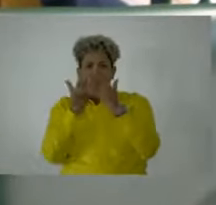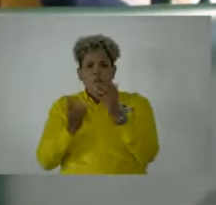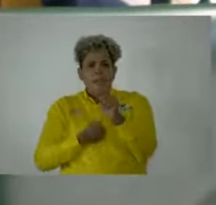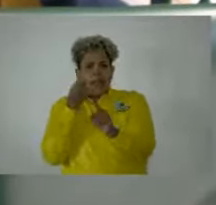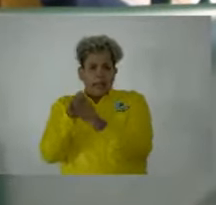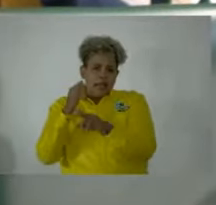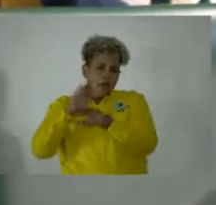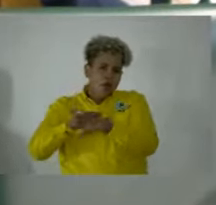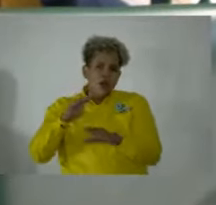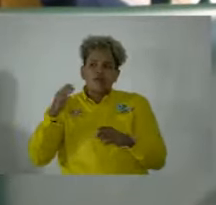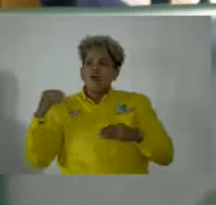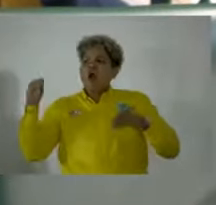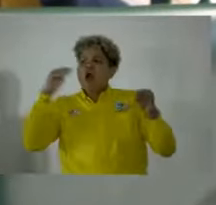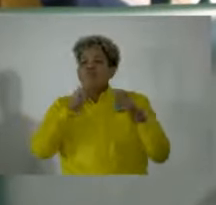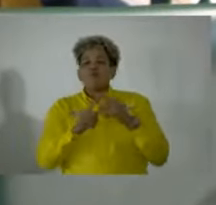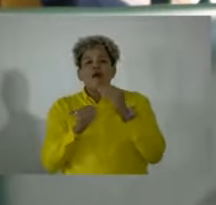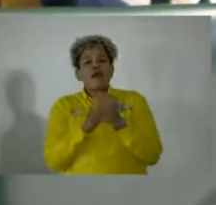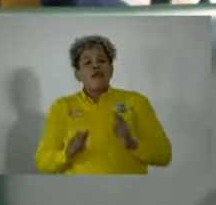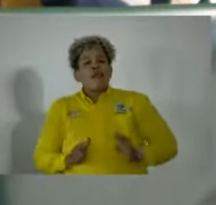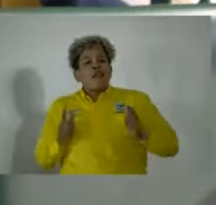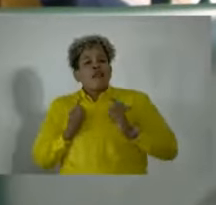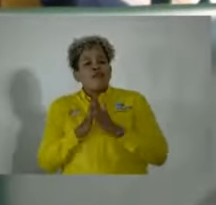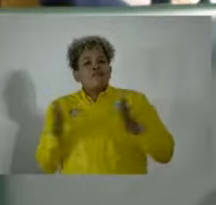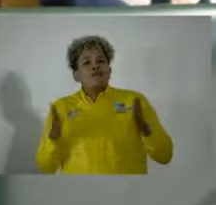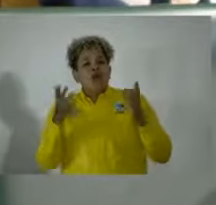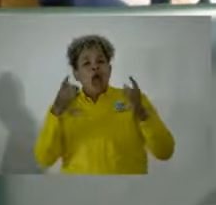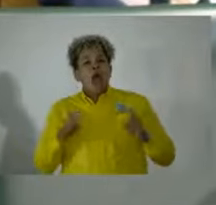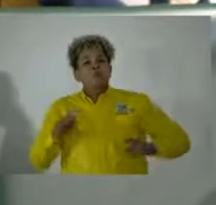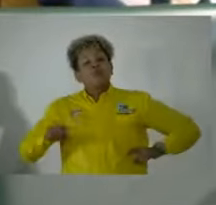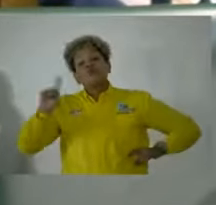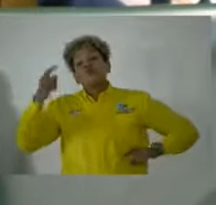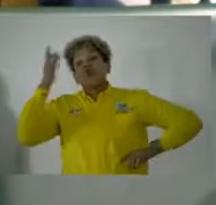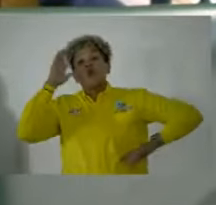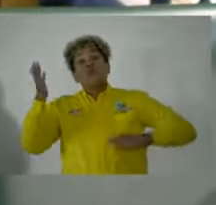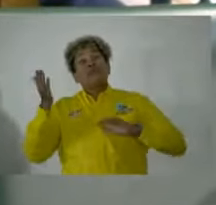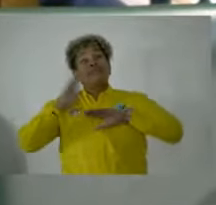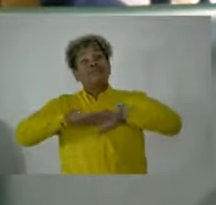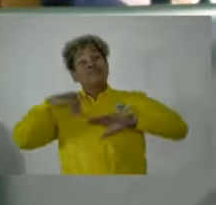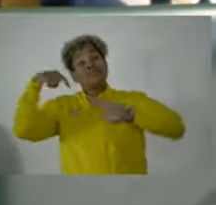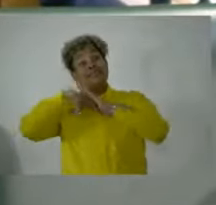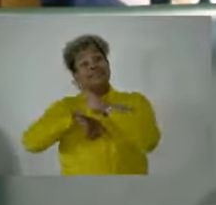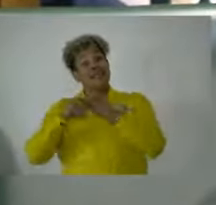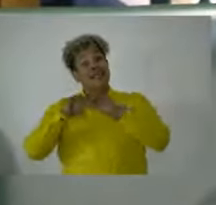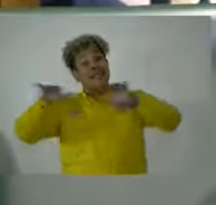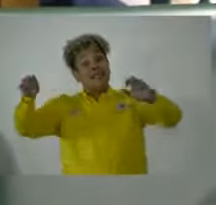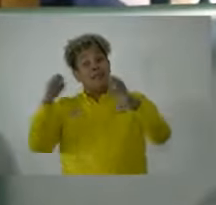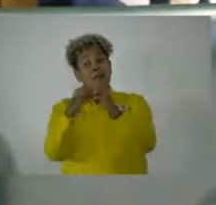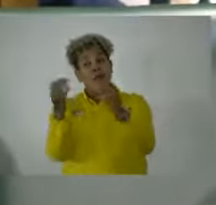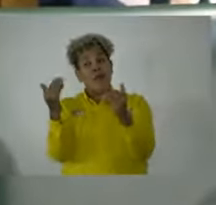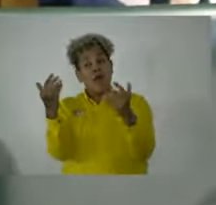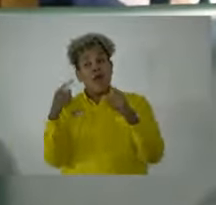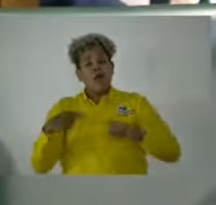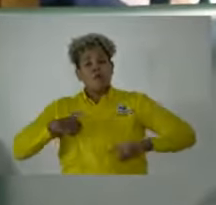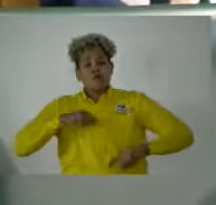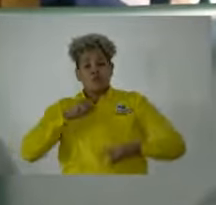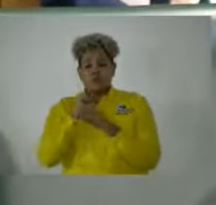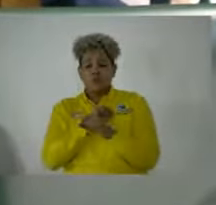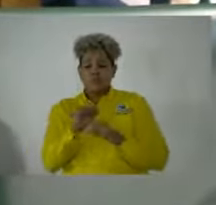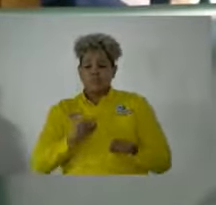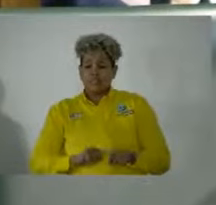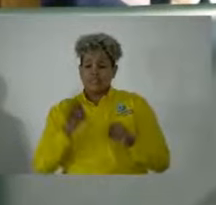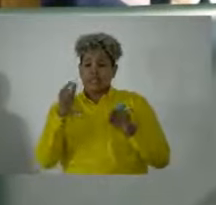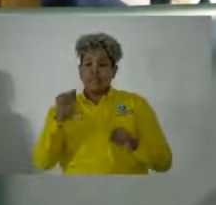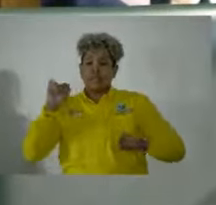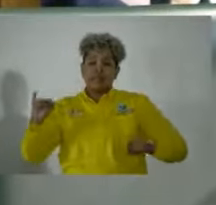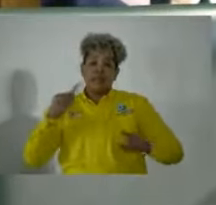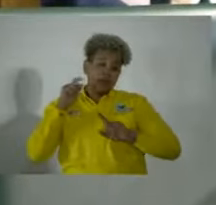on commerce and indeed life in general. And this is only going to intensify in years to come. We're really at the very beginning of